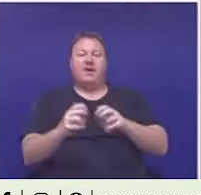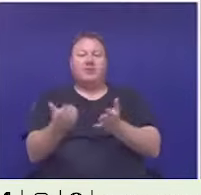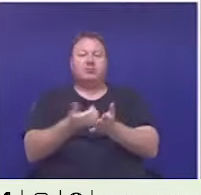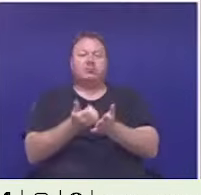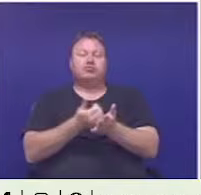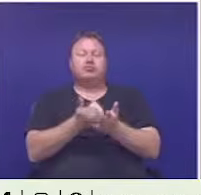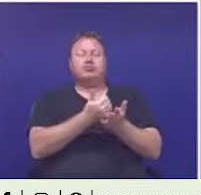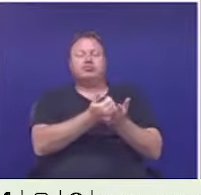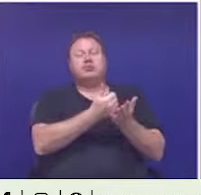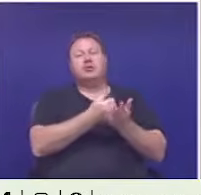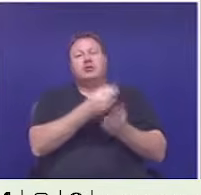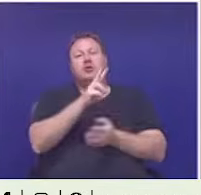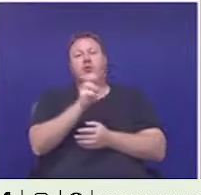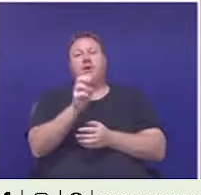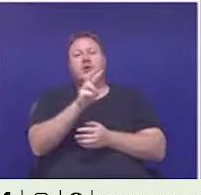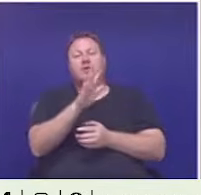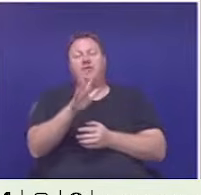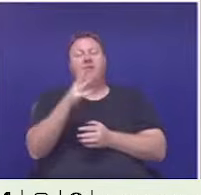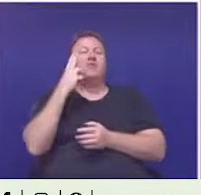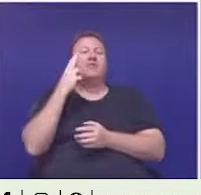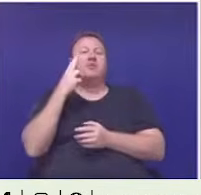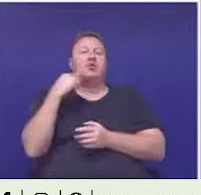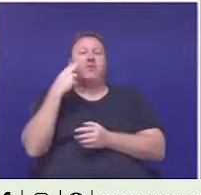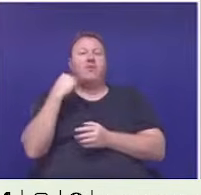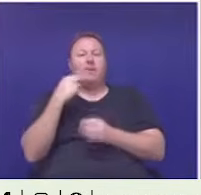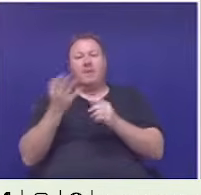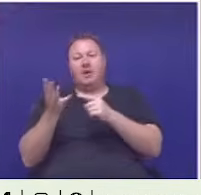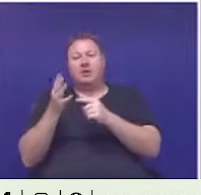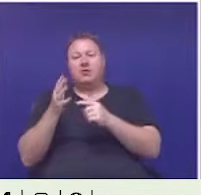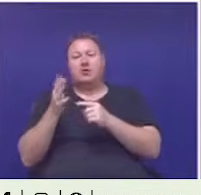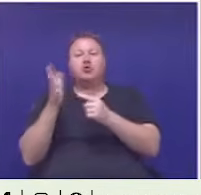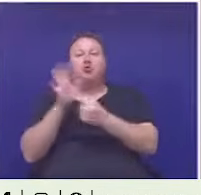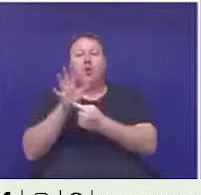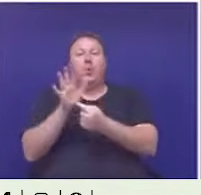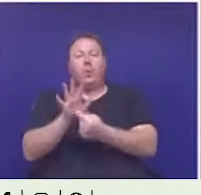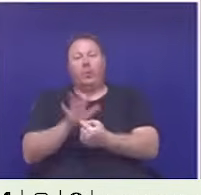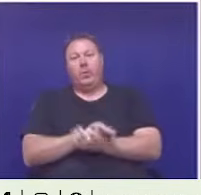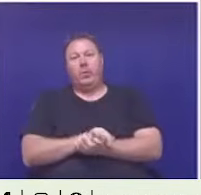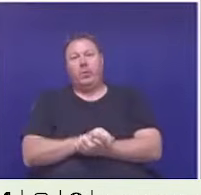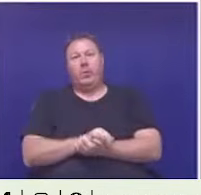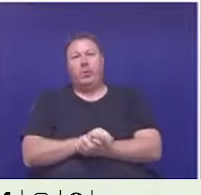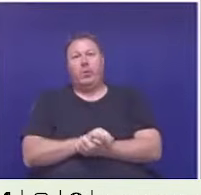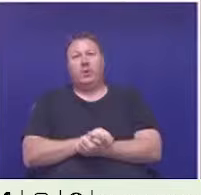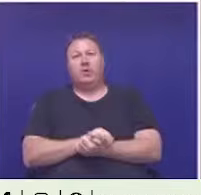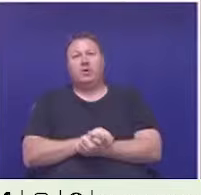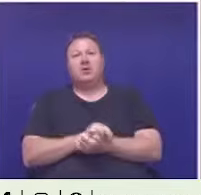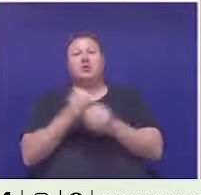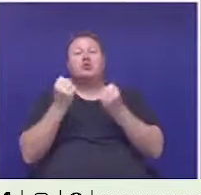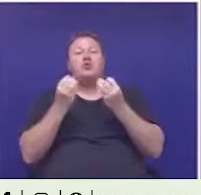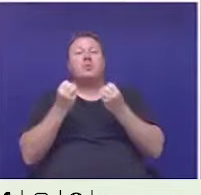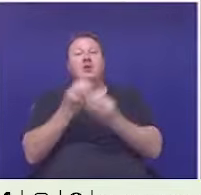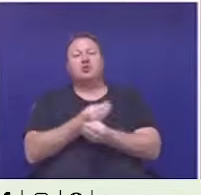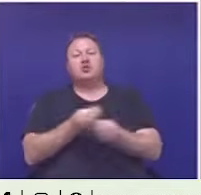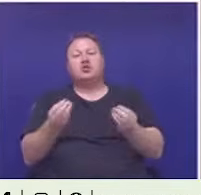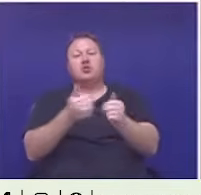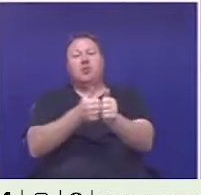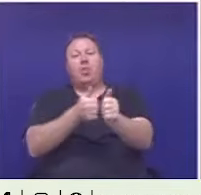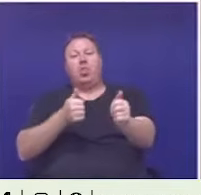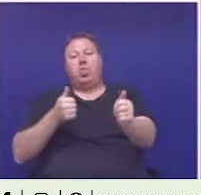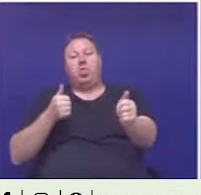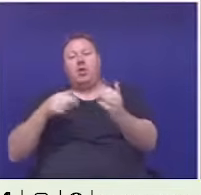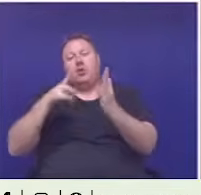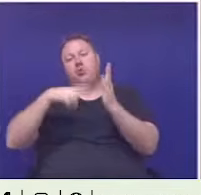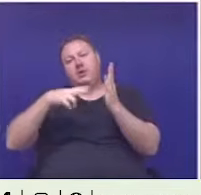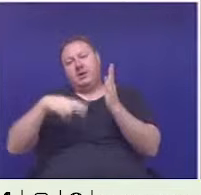released in November 2025, confirm what other assessments have shown to us. Too many children are falling behind in